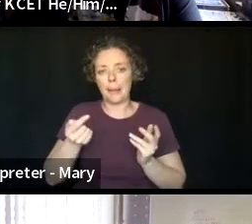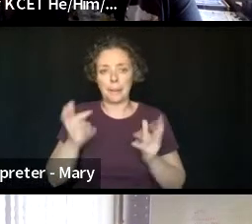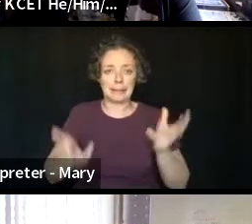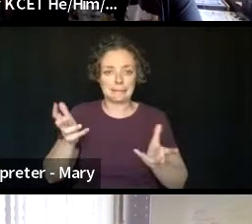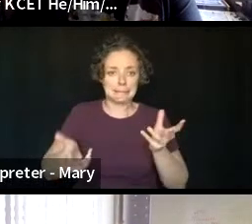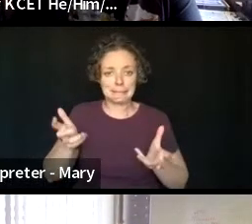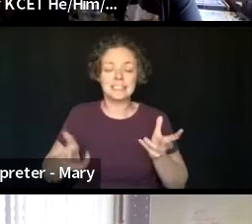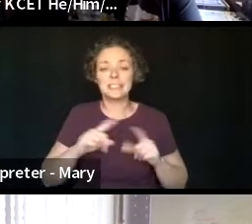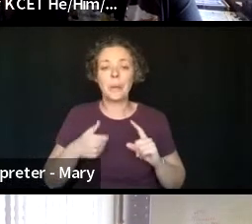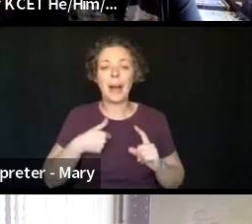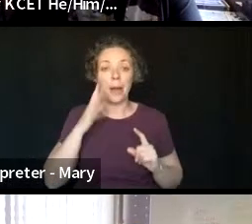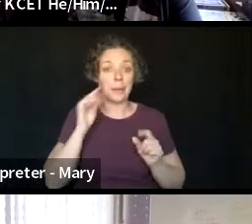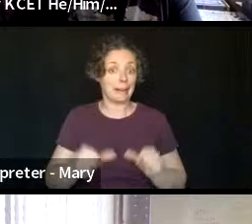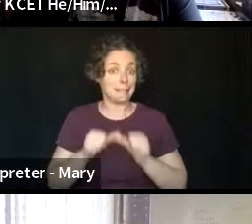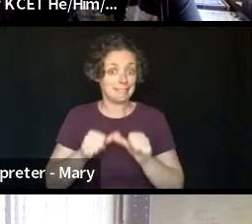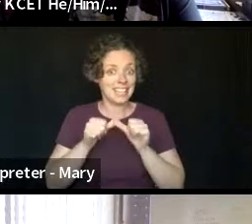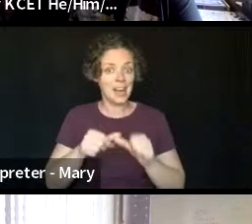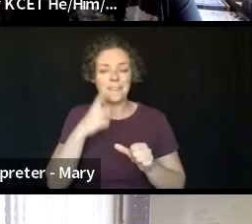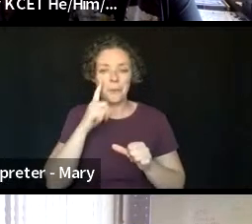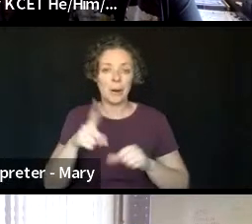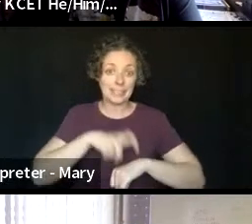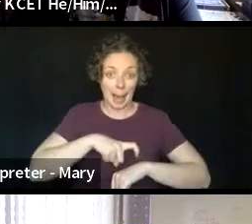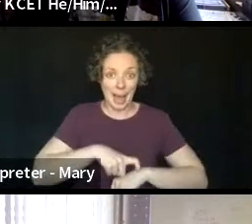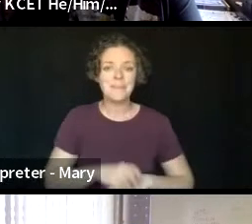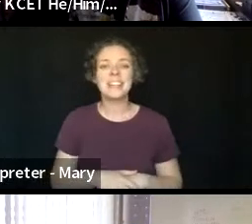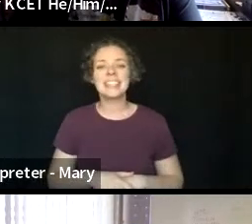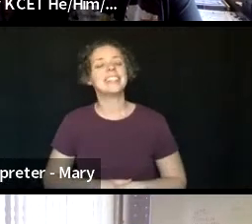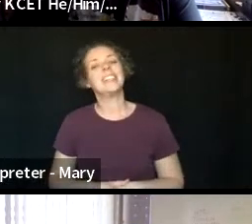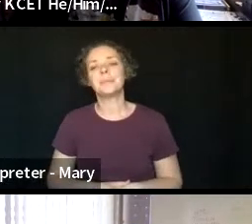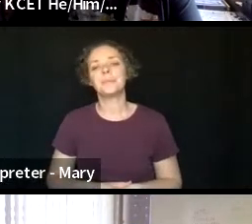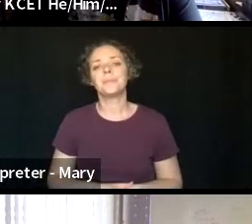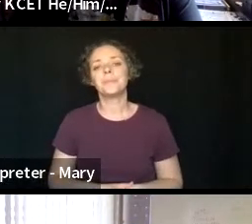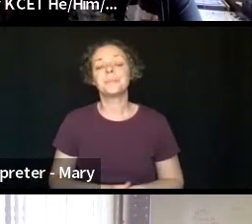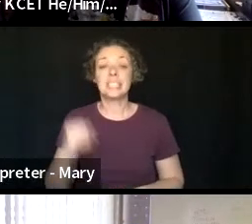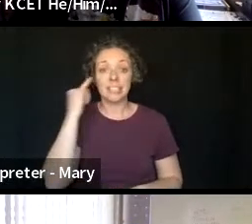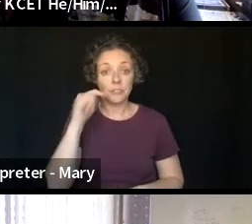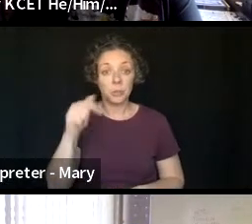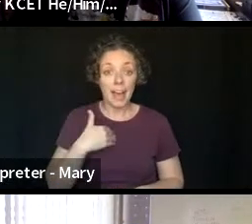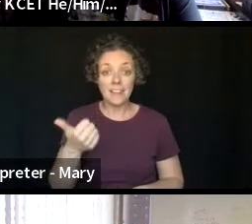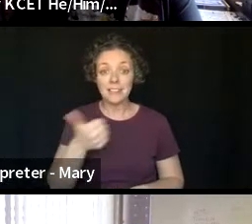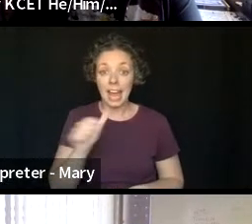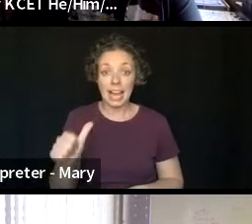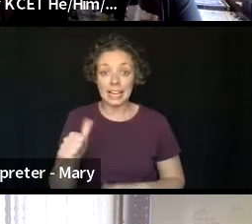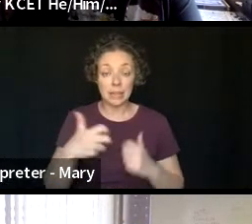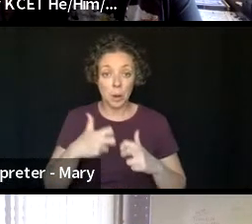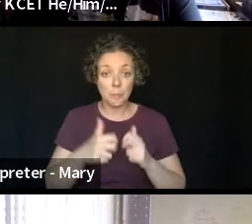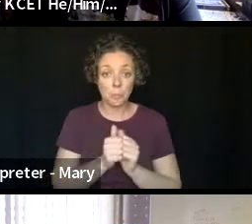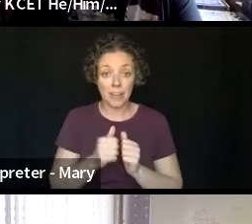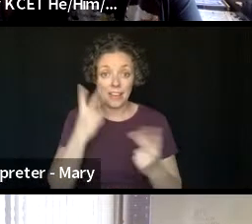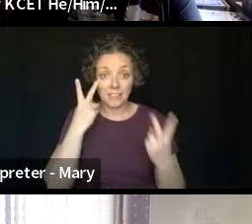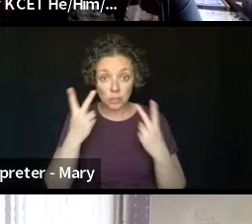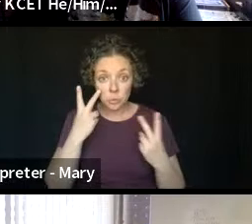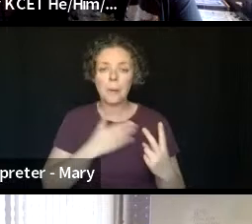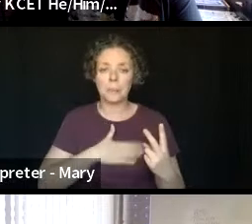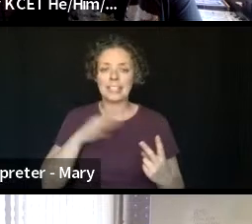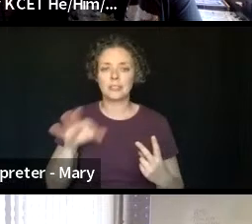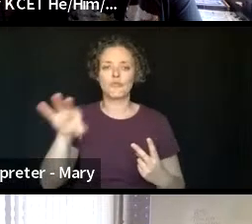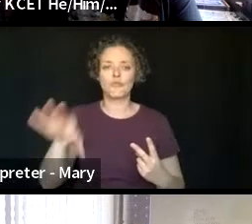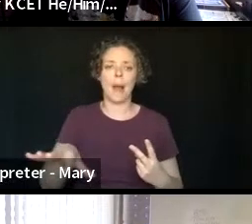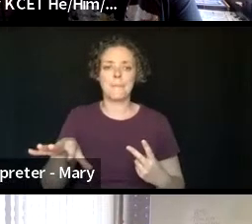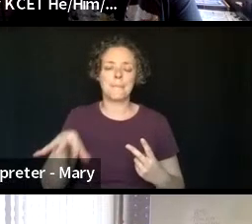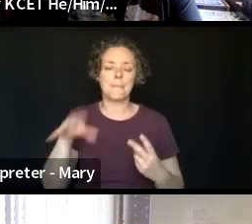going for the sake of time. And if you have any trouble with the visuals on it, throw it in the chat and we will take care of